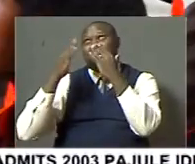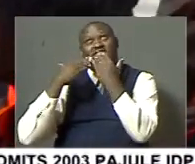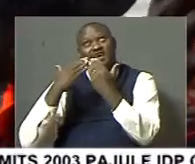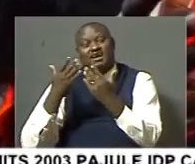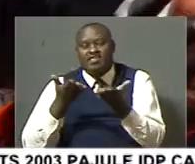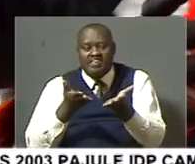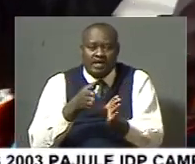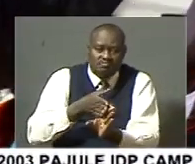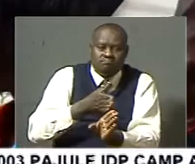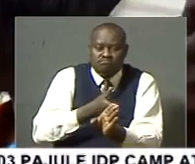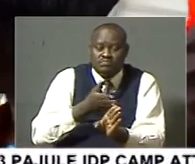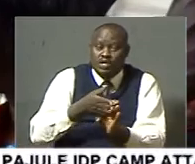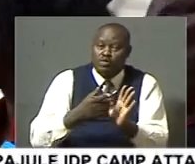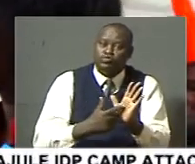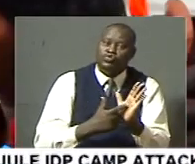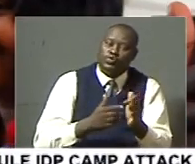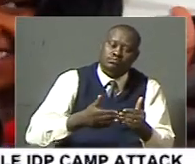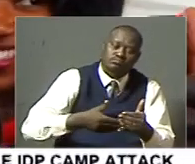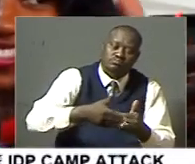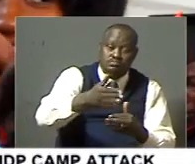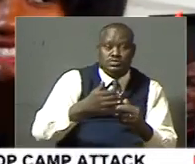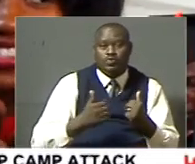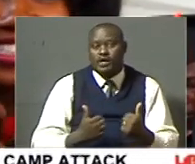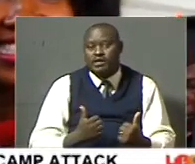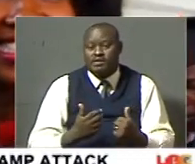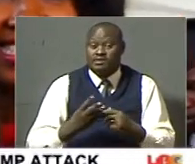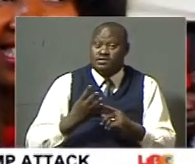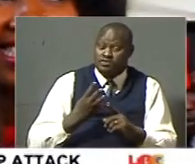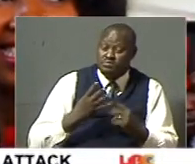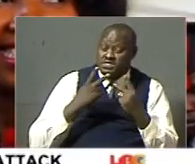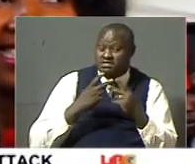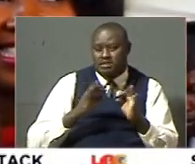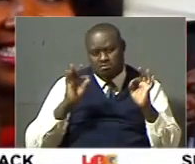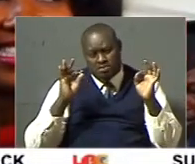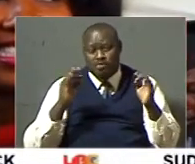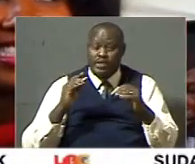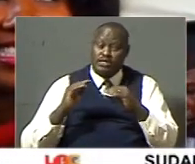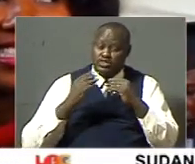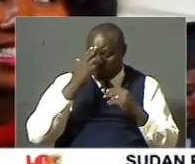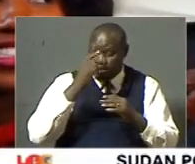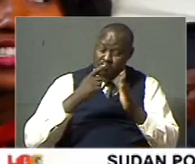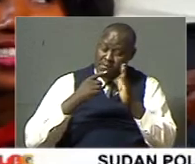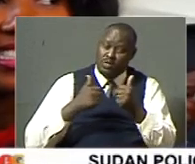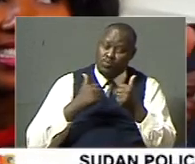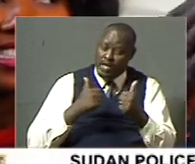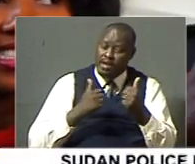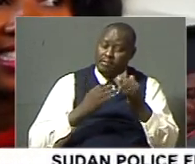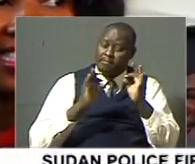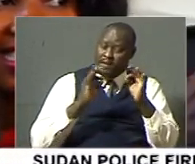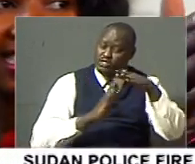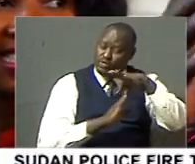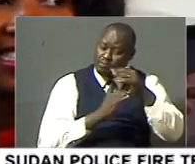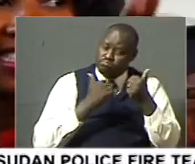to show us a good passage for this course. And we have actually excelled. We are among the top students. This part of the